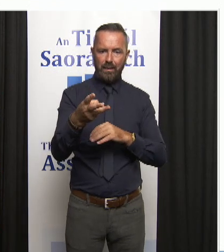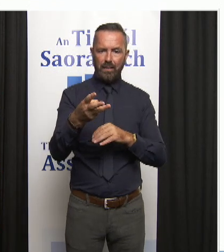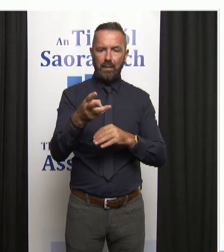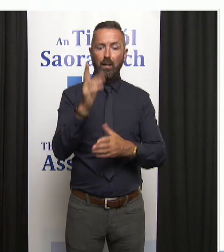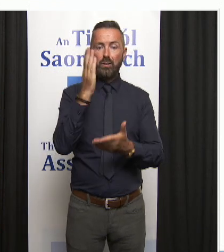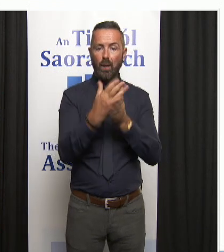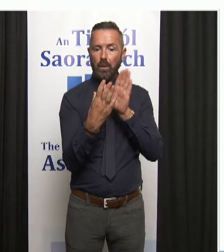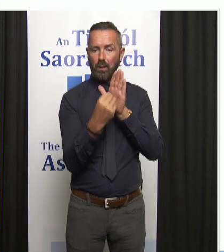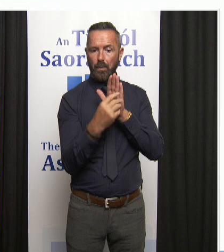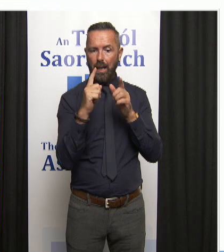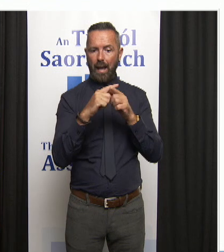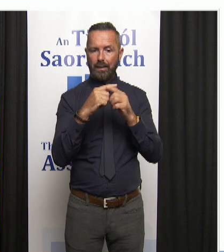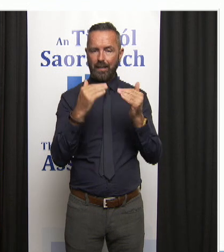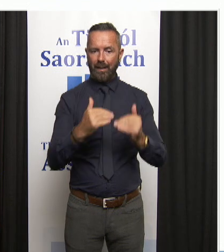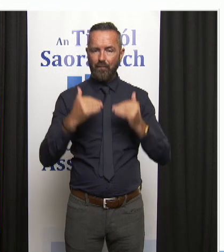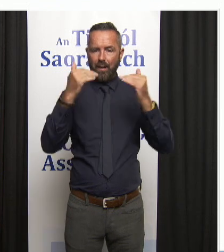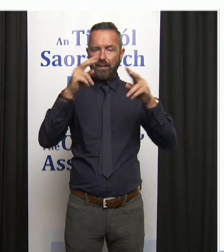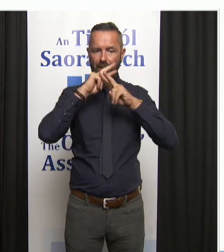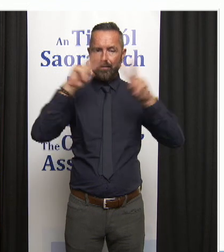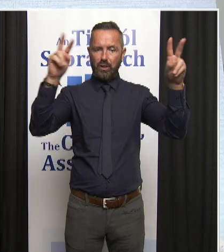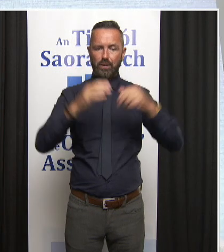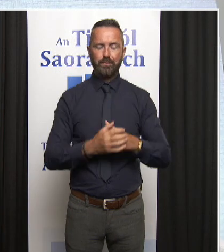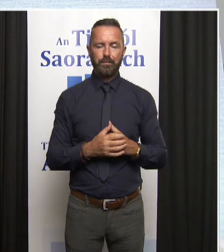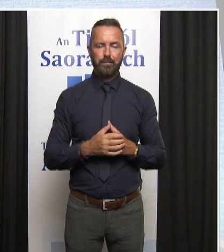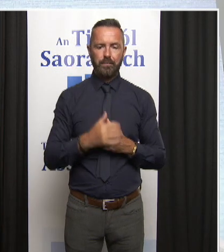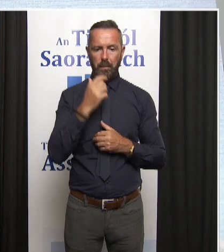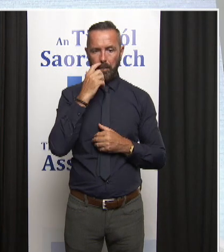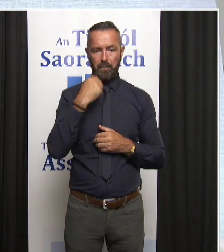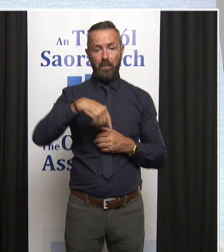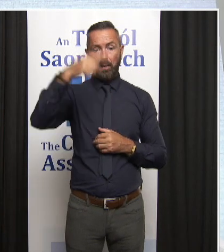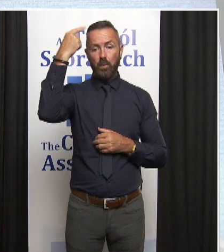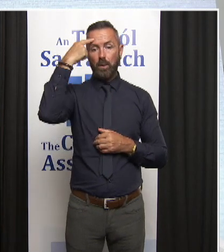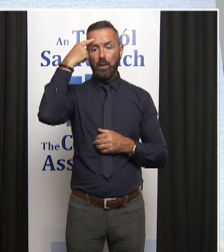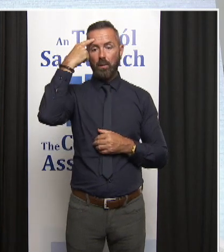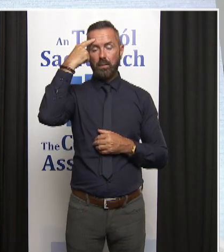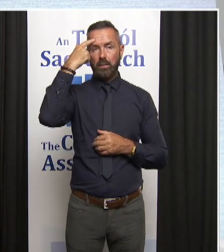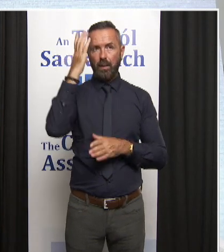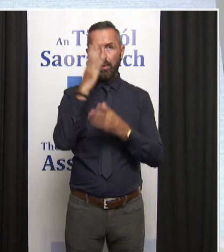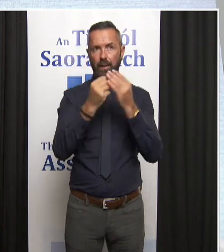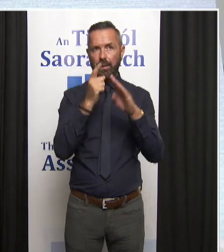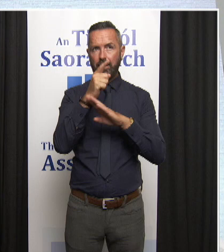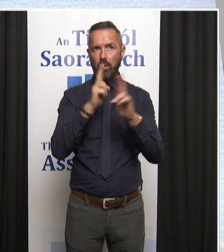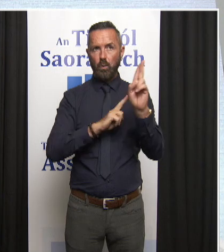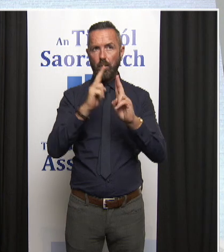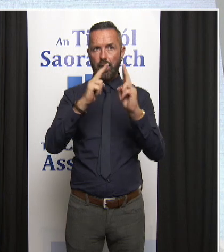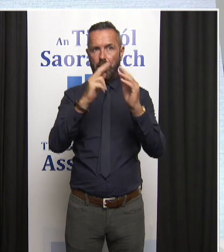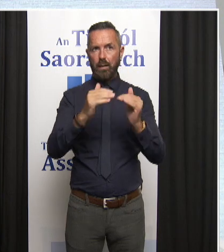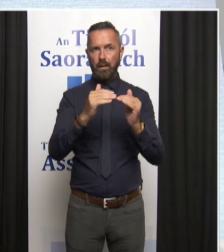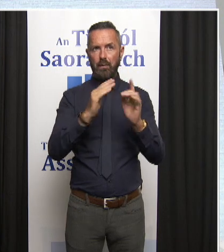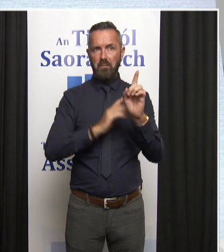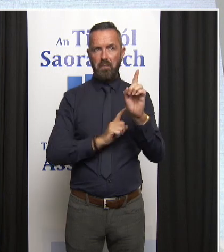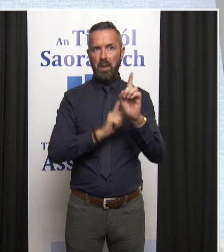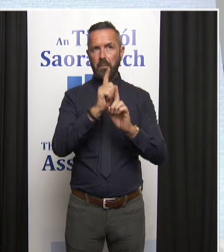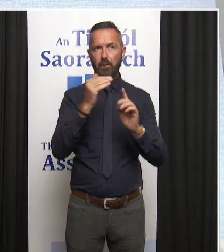and advance a vision. We thought that the features there would have been improved by